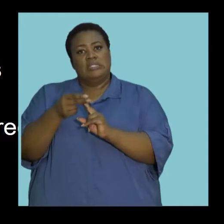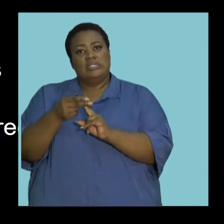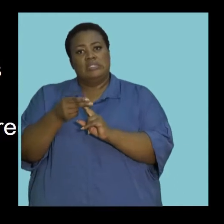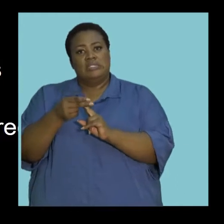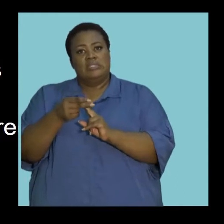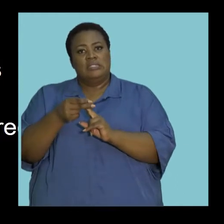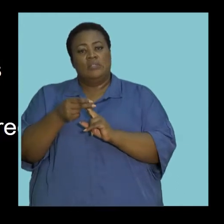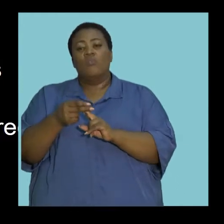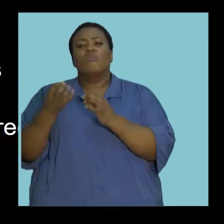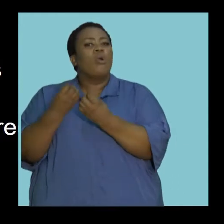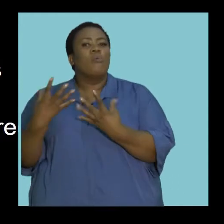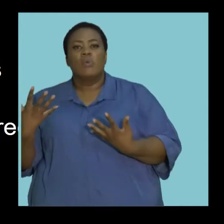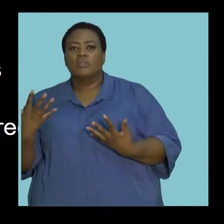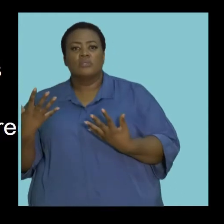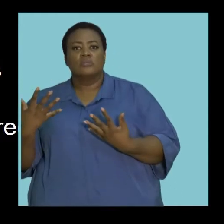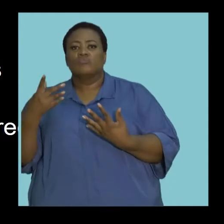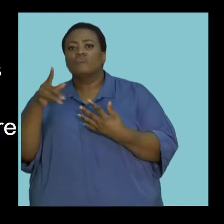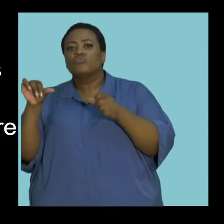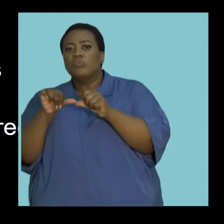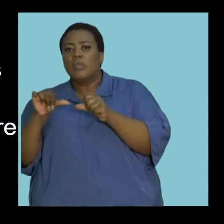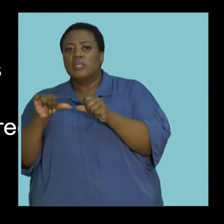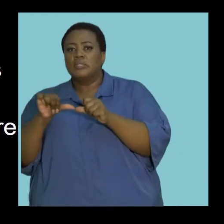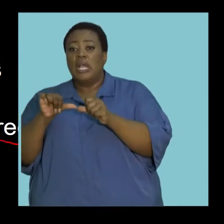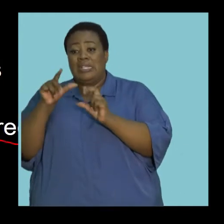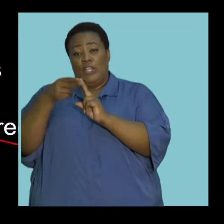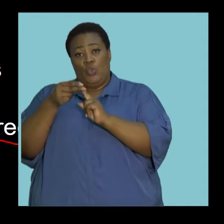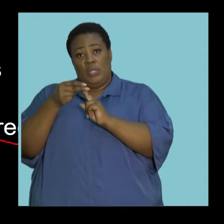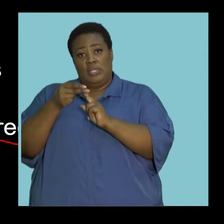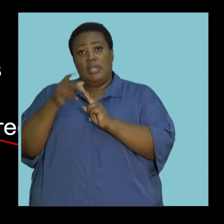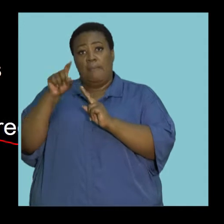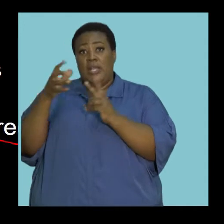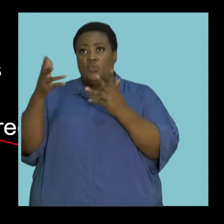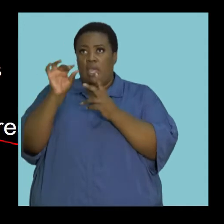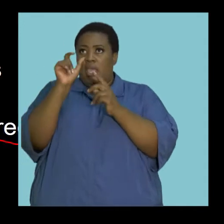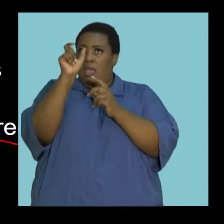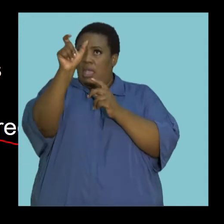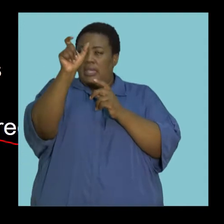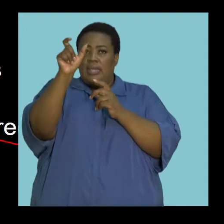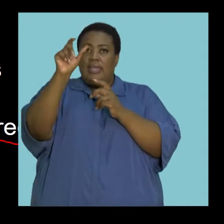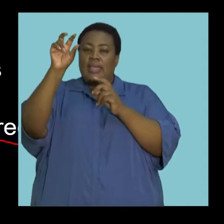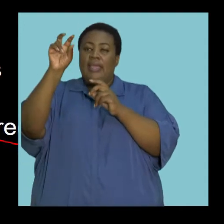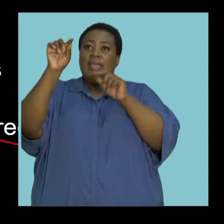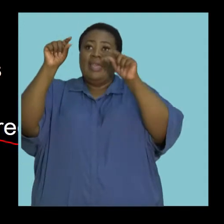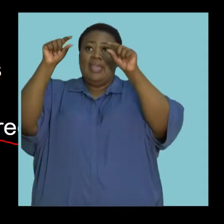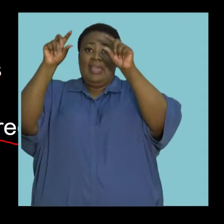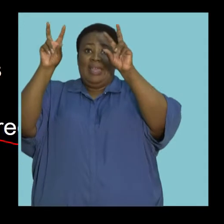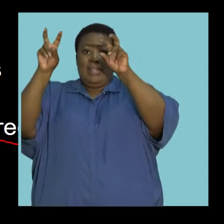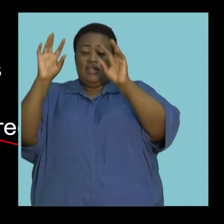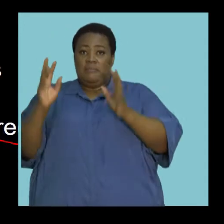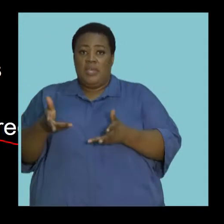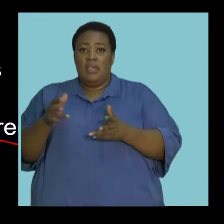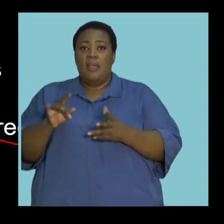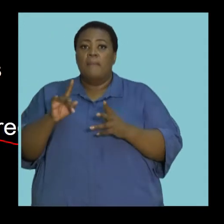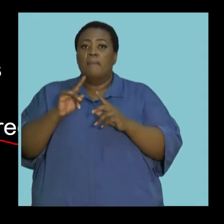units, which is the quantity being measured. And these units must only be in the heading and not in the body